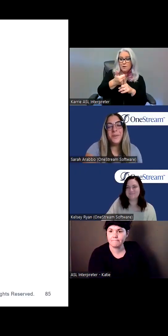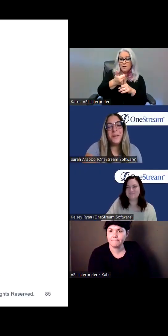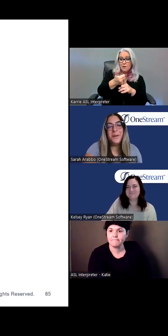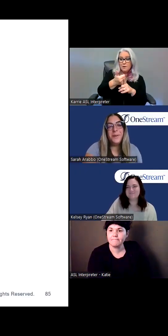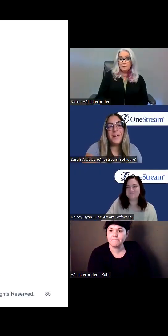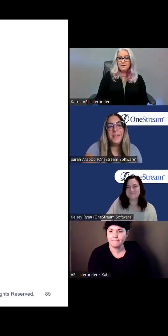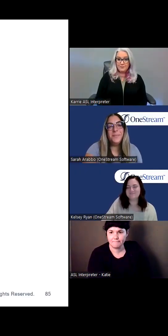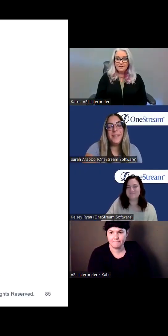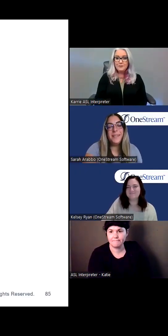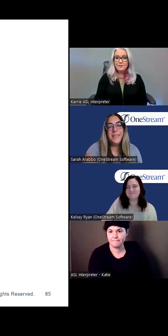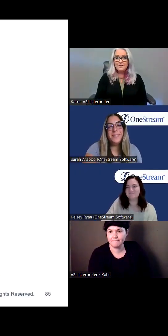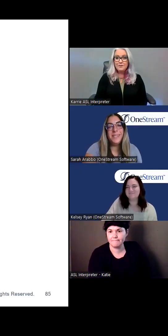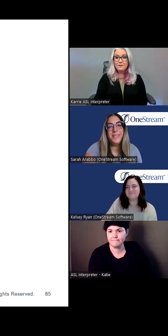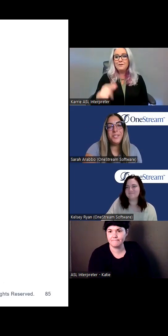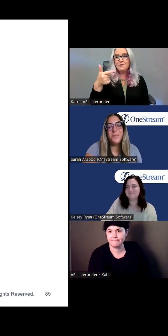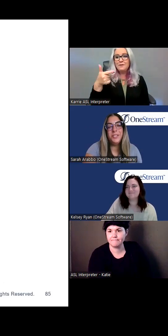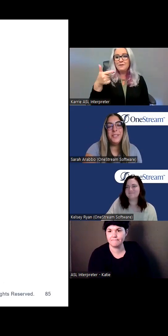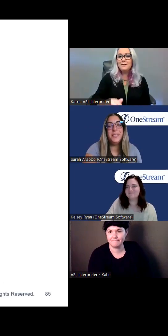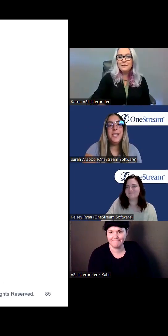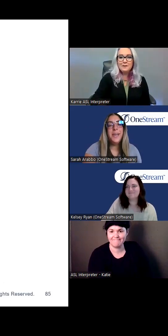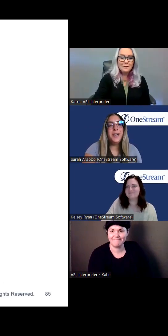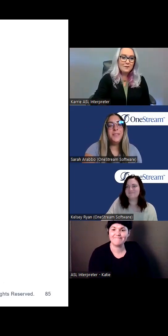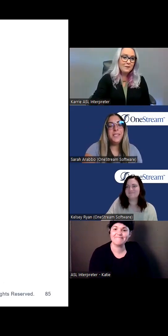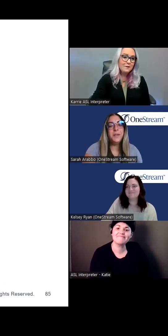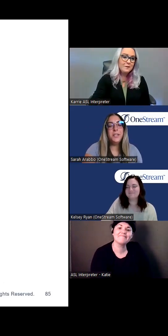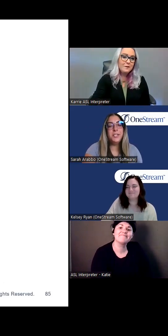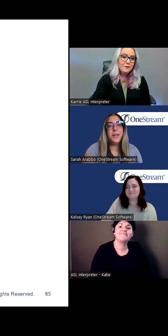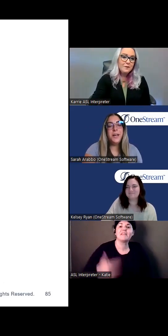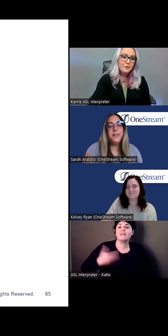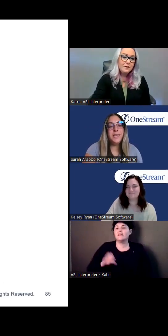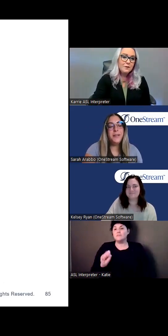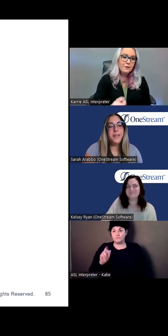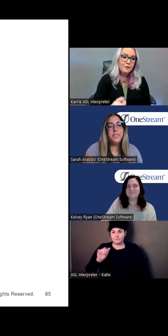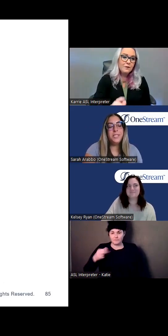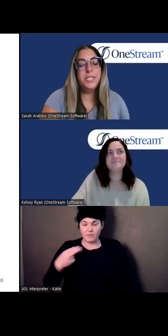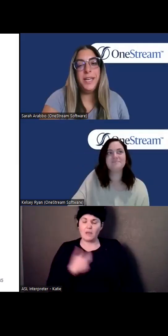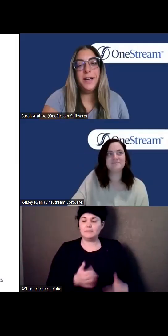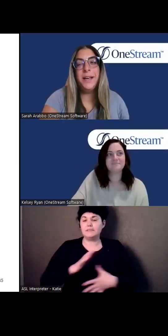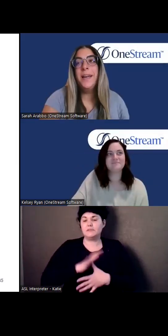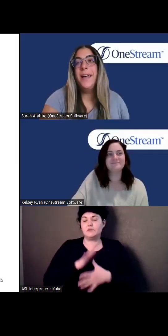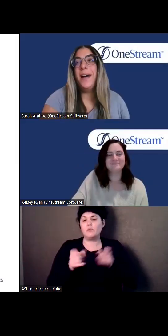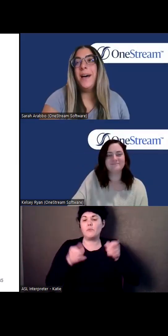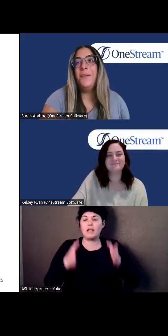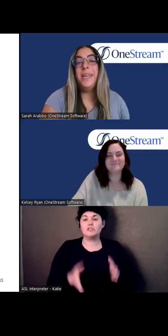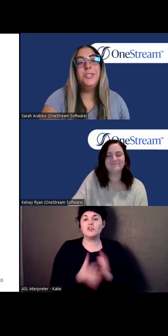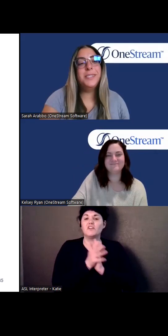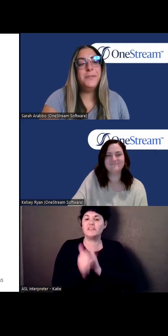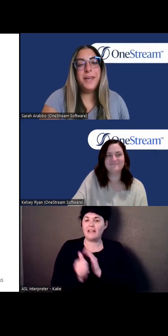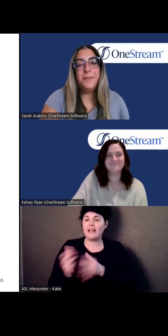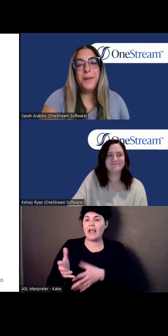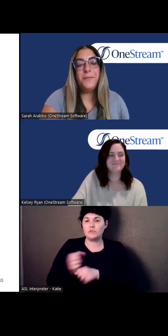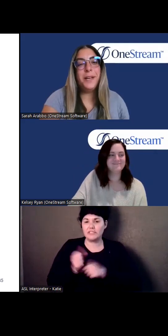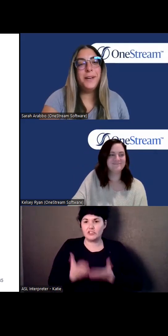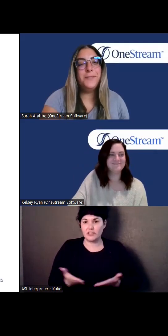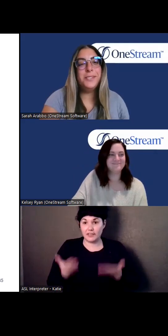Sarah Arabo. I'm, like Kelsey and Nasha mentioned, the Senior Manager of Talent Acquisition here. And I just hit